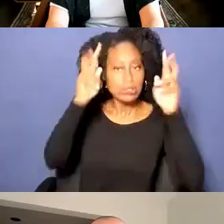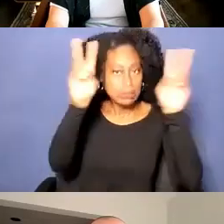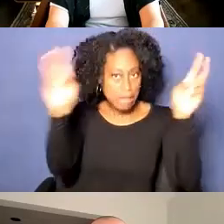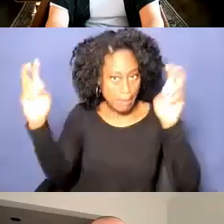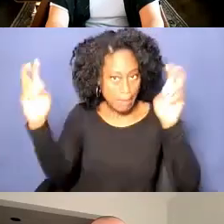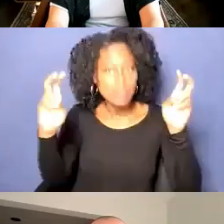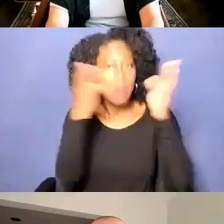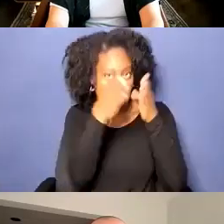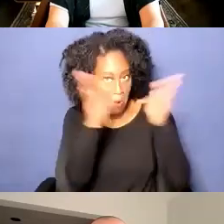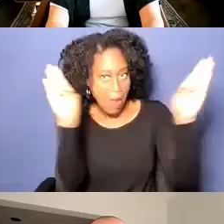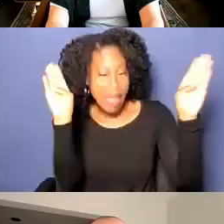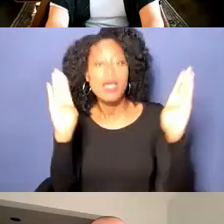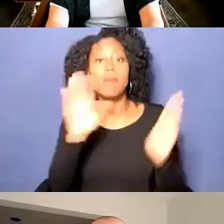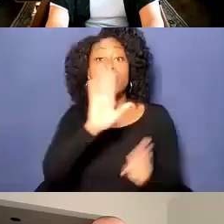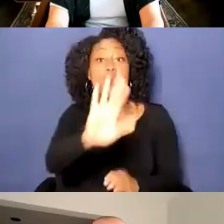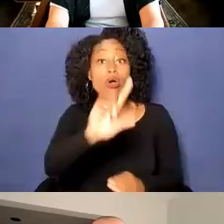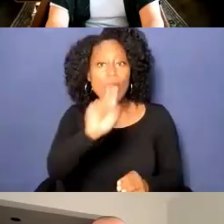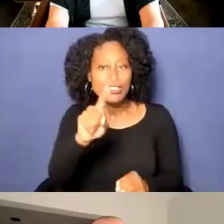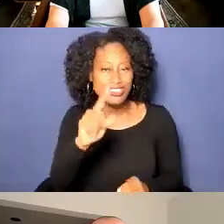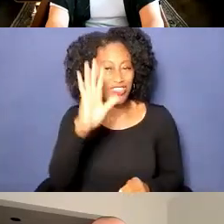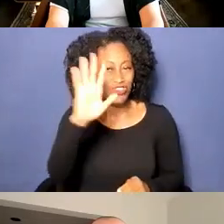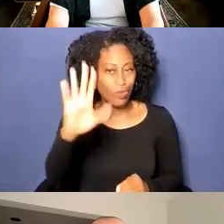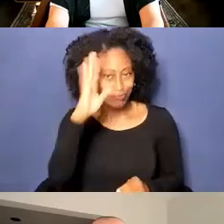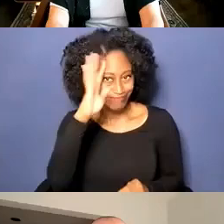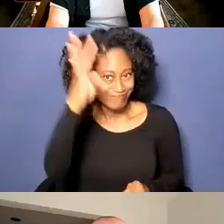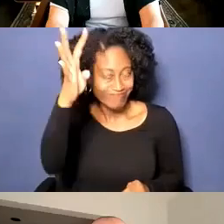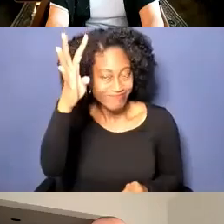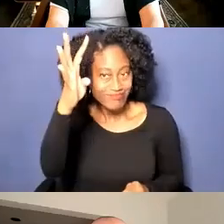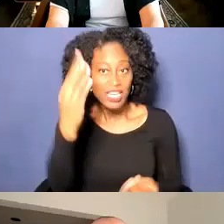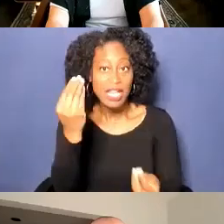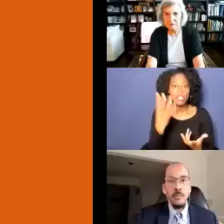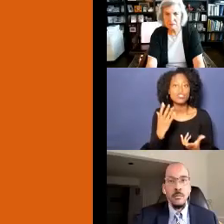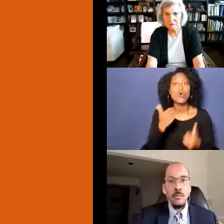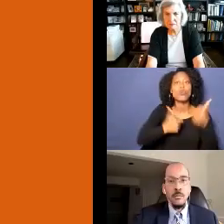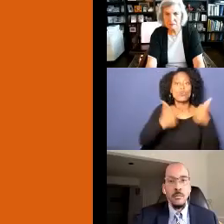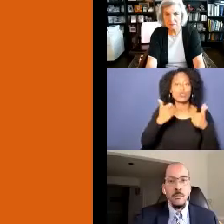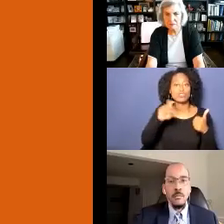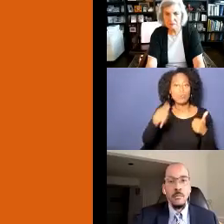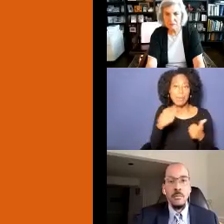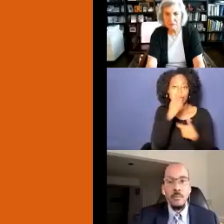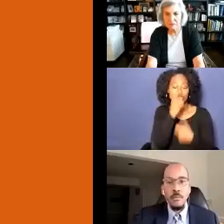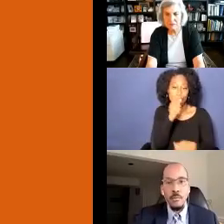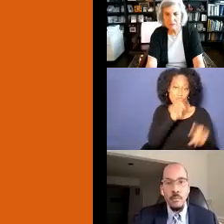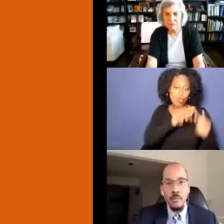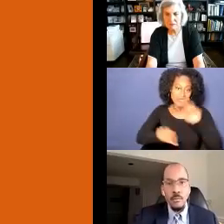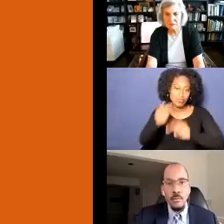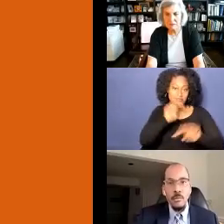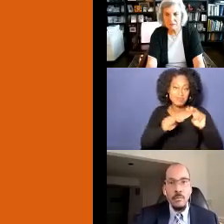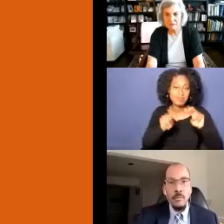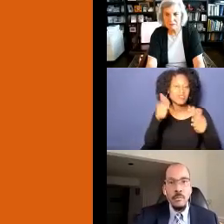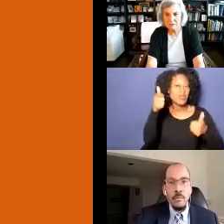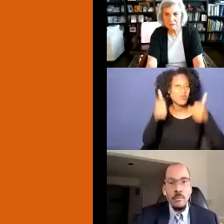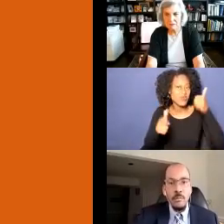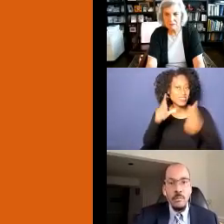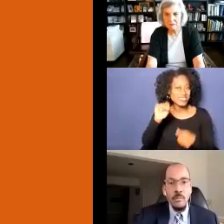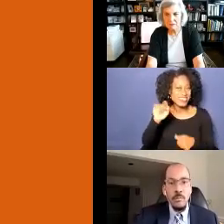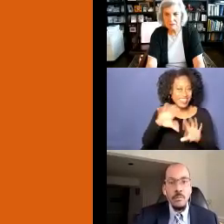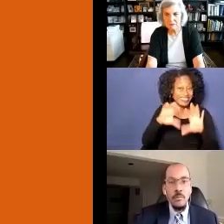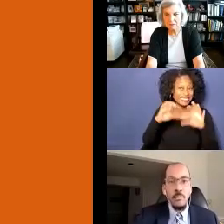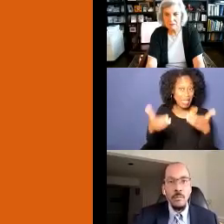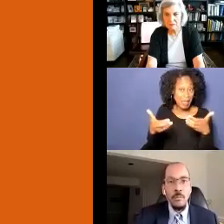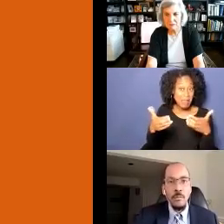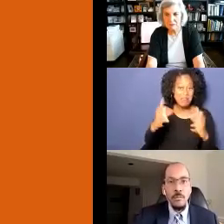interested in looking at. Now, what kinds of data sets do we support? Well,